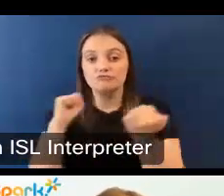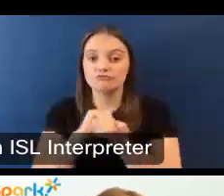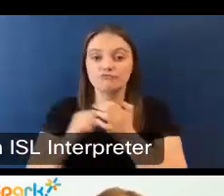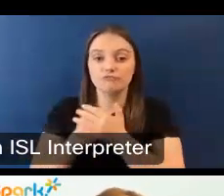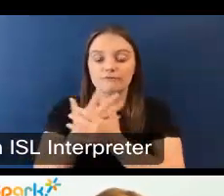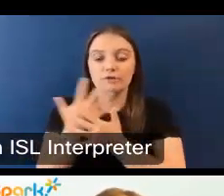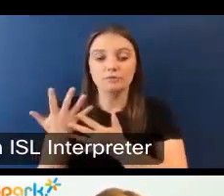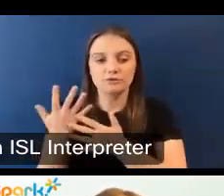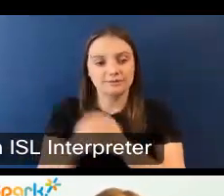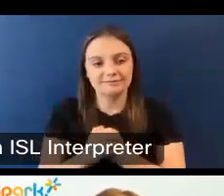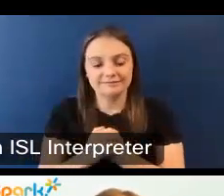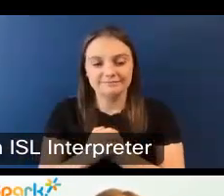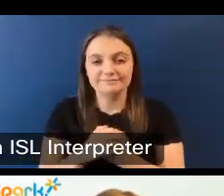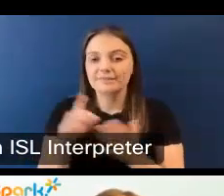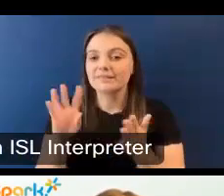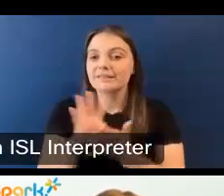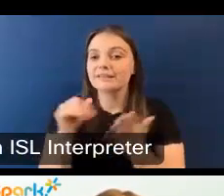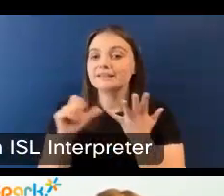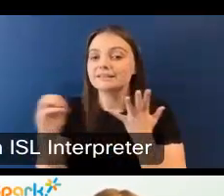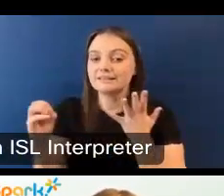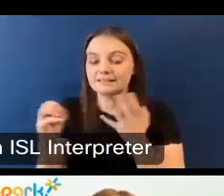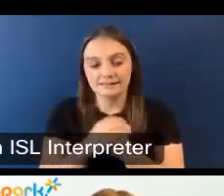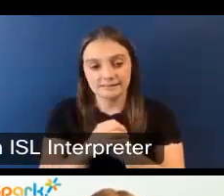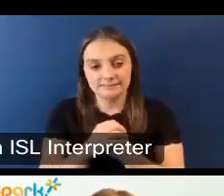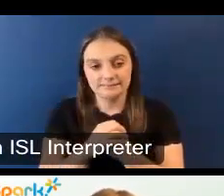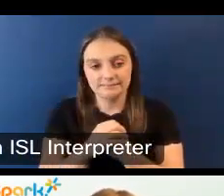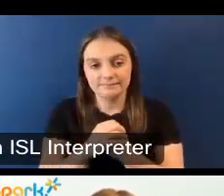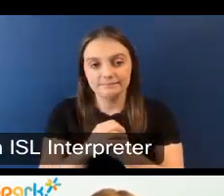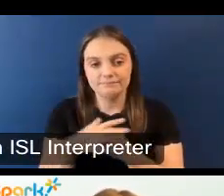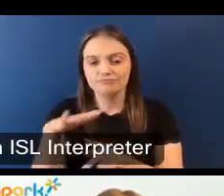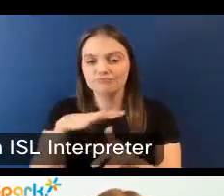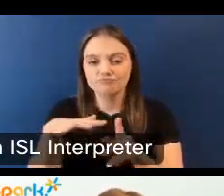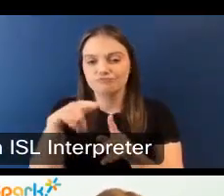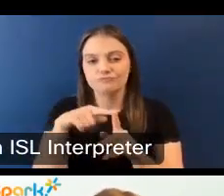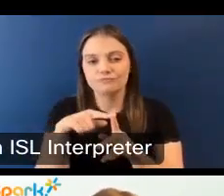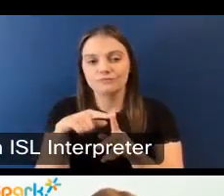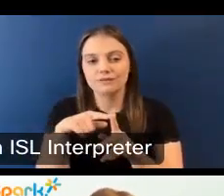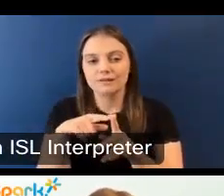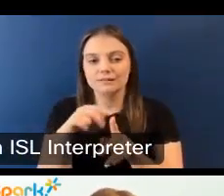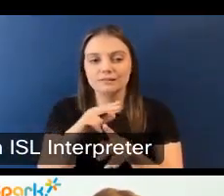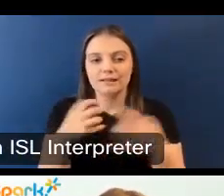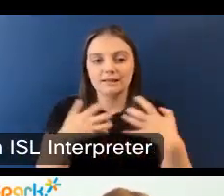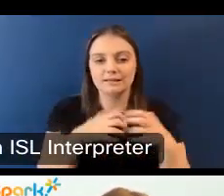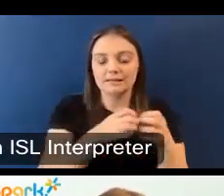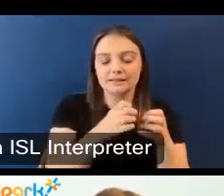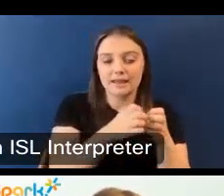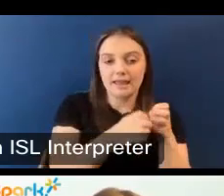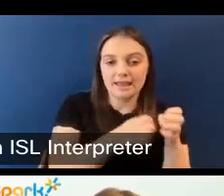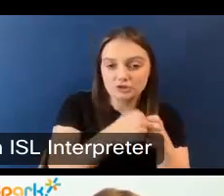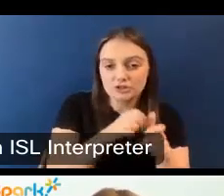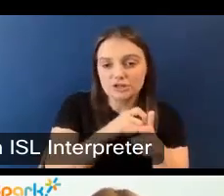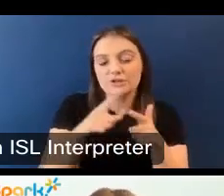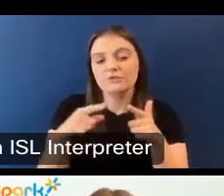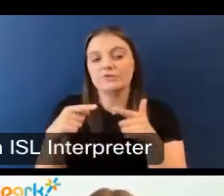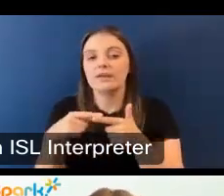in the 1960s, in that kind of place in between engineering and digital, the